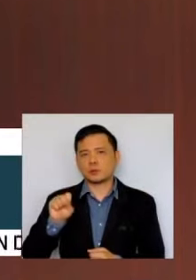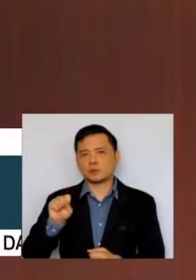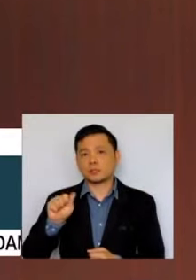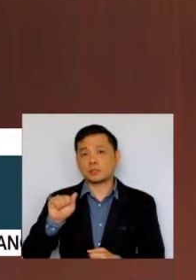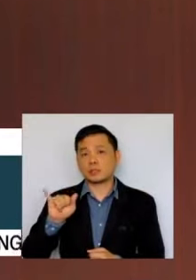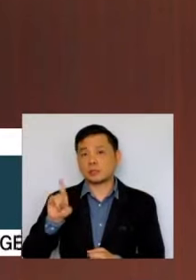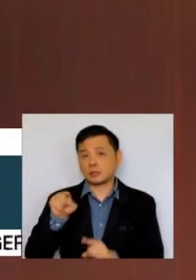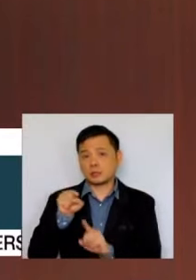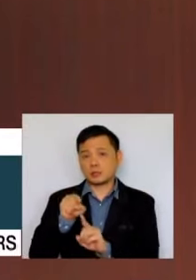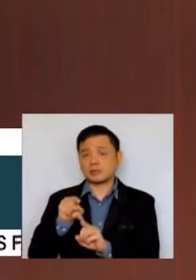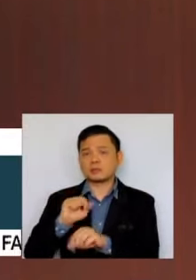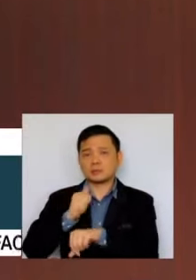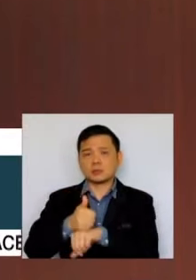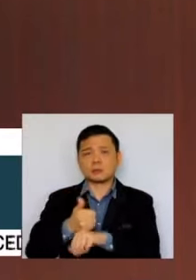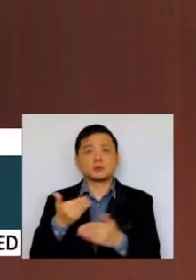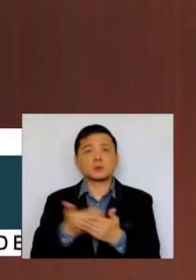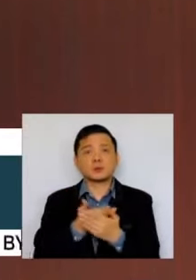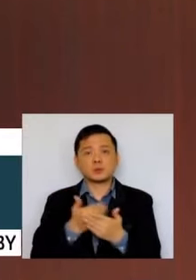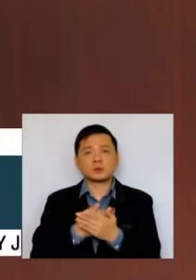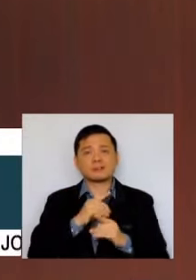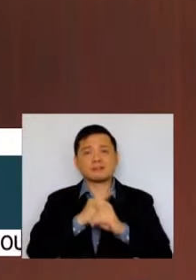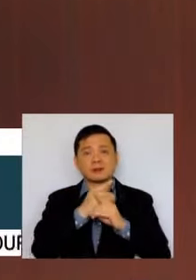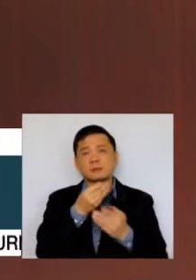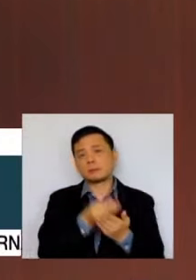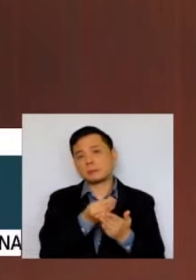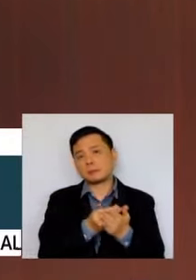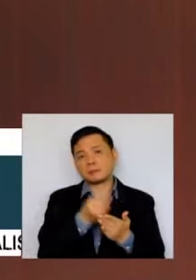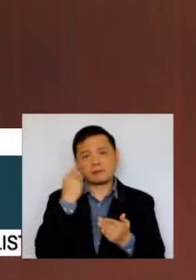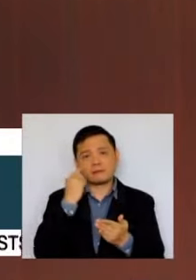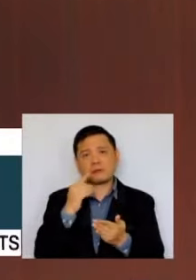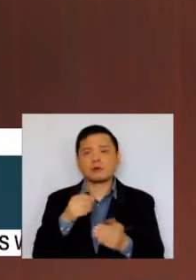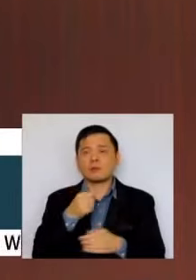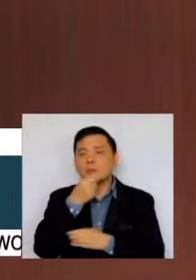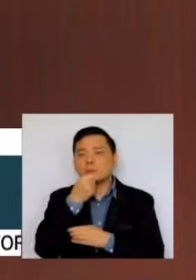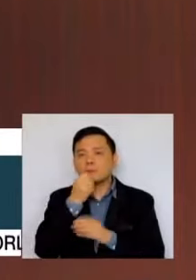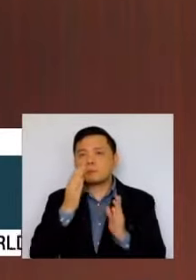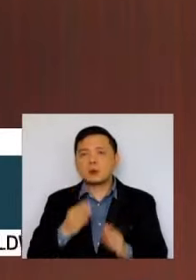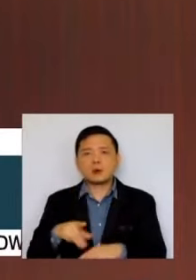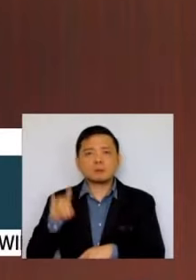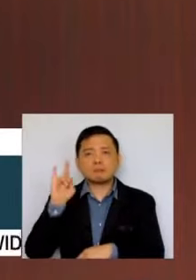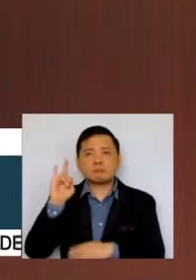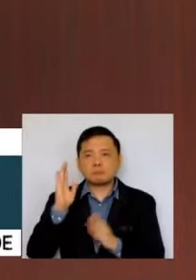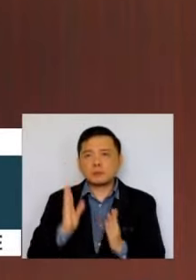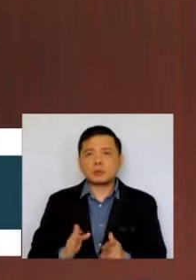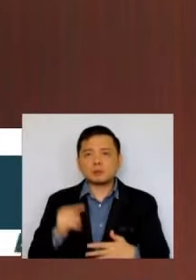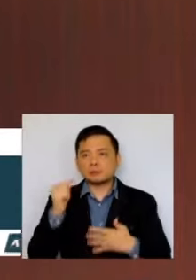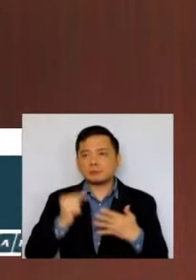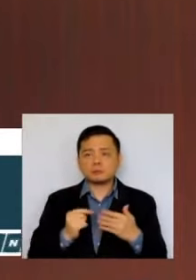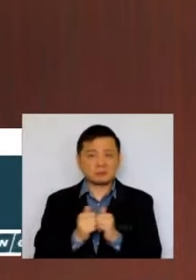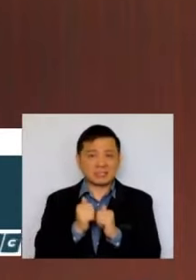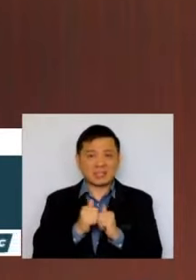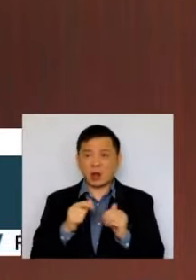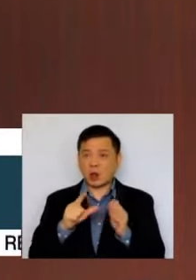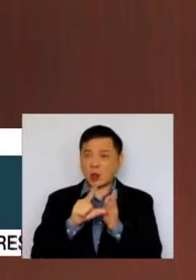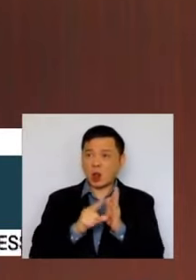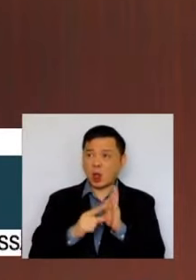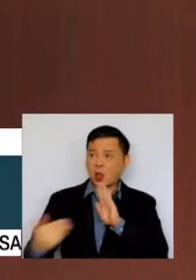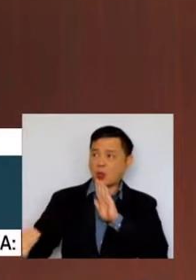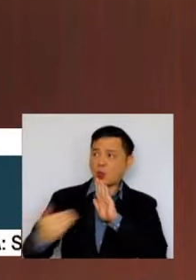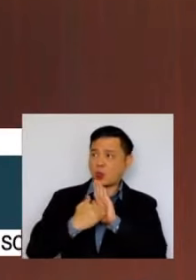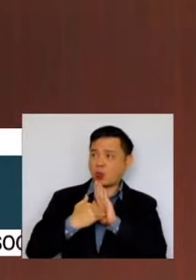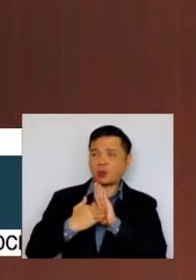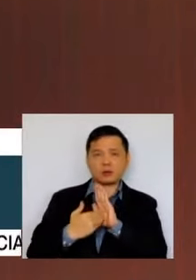defense fund for journalists to help protect investigative journalists against nuisance lawsuits designed to prevent them from doing their